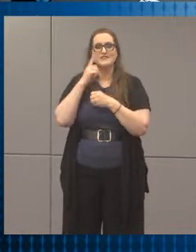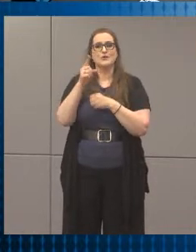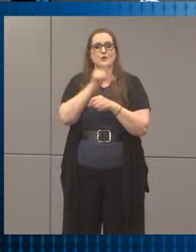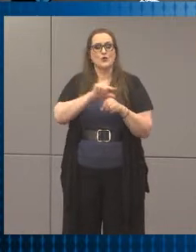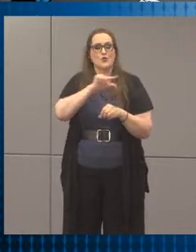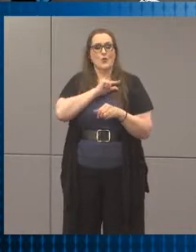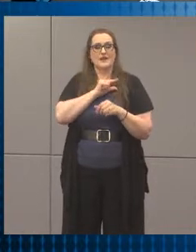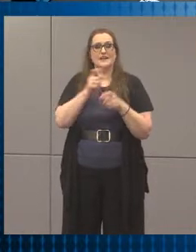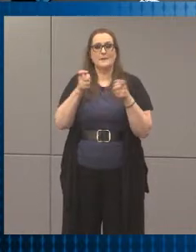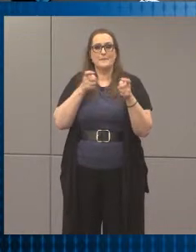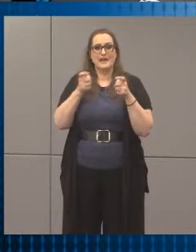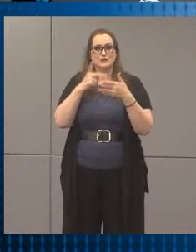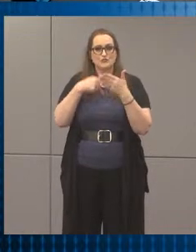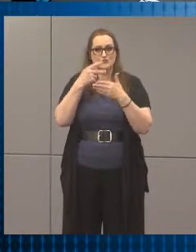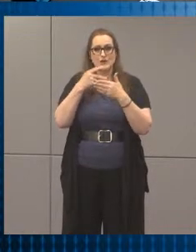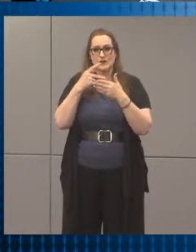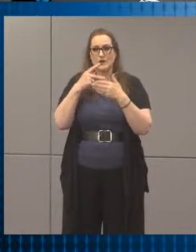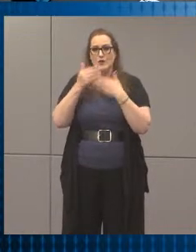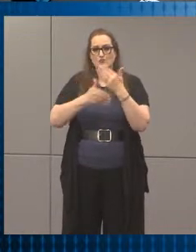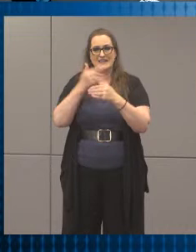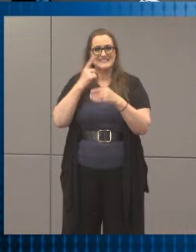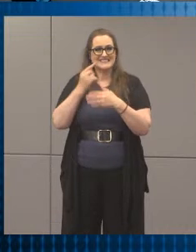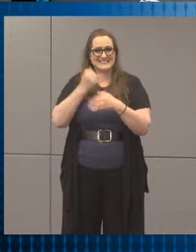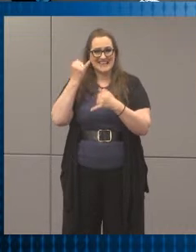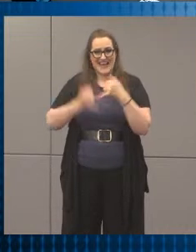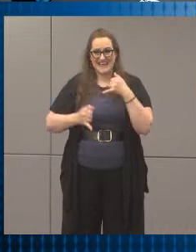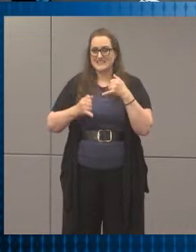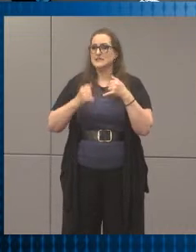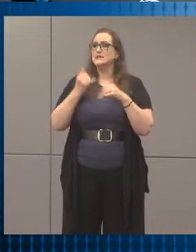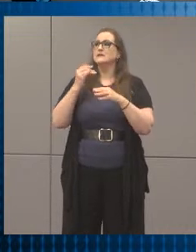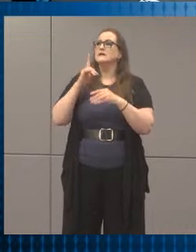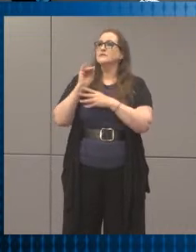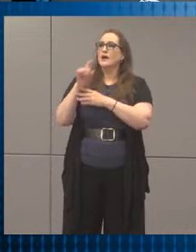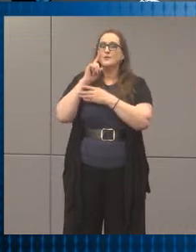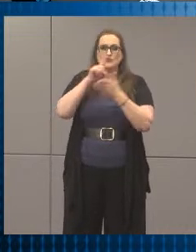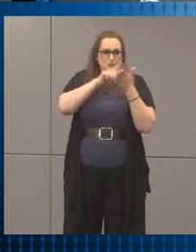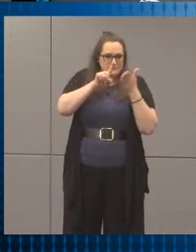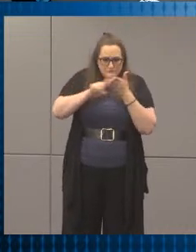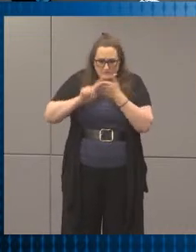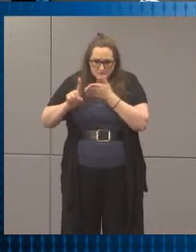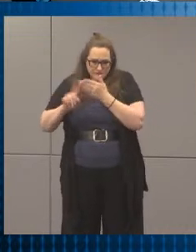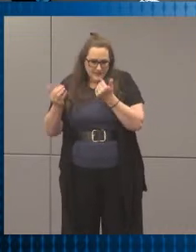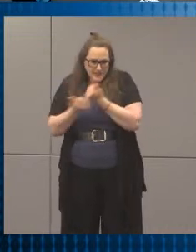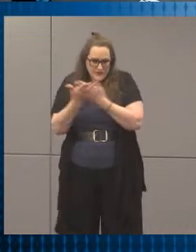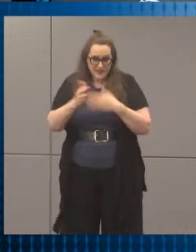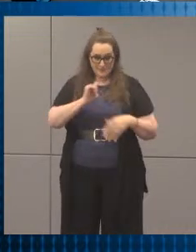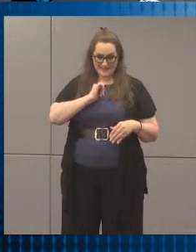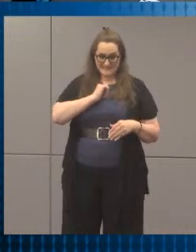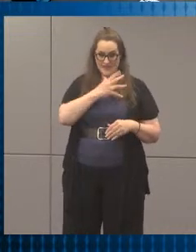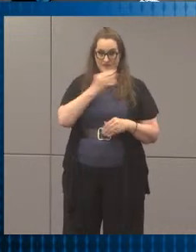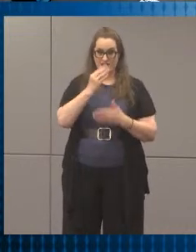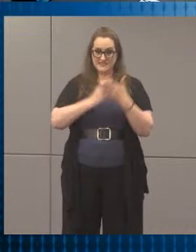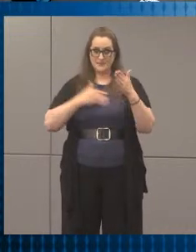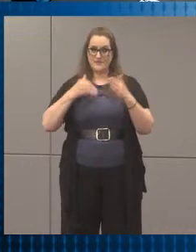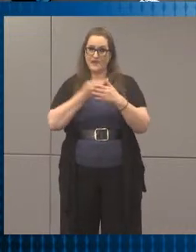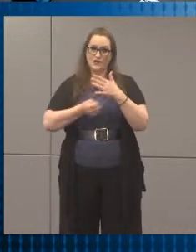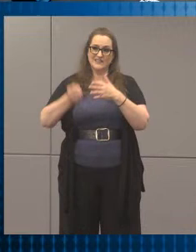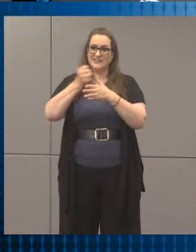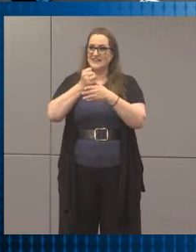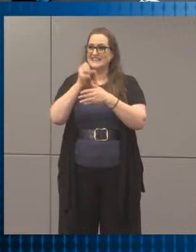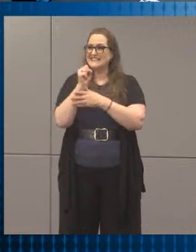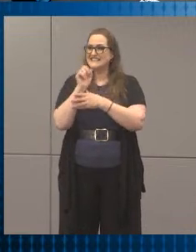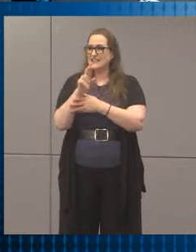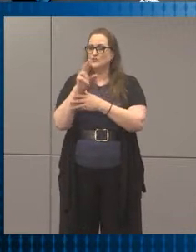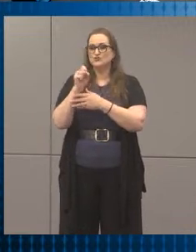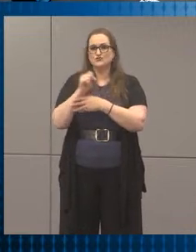management process here at the end of the construction documents where we check everything. And then myself, along with some of our senior staff, after we're